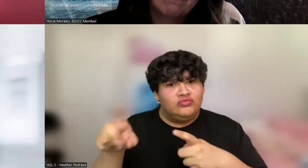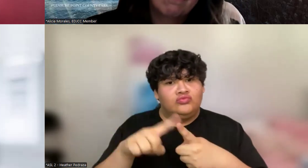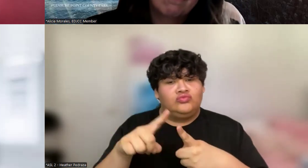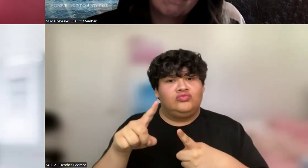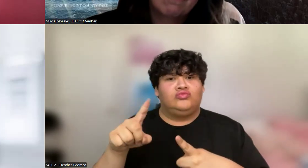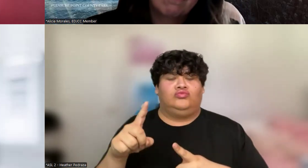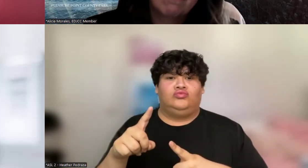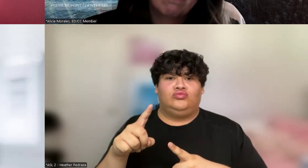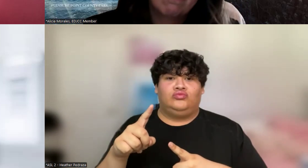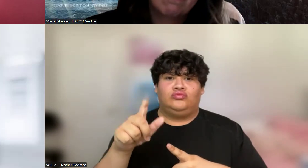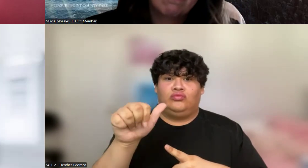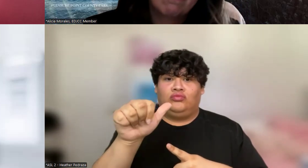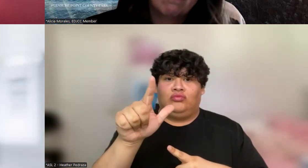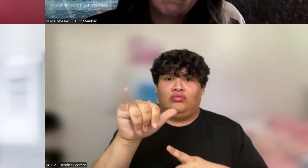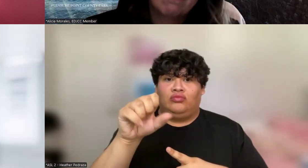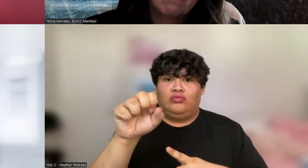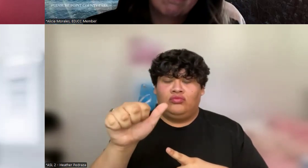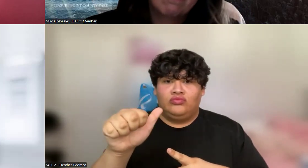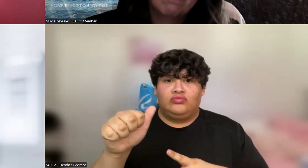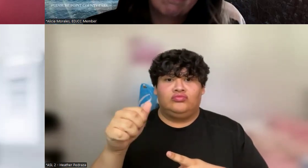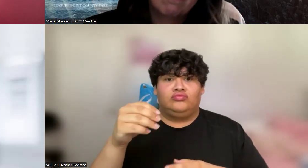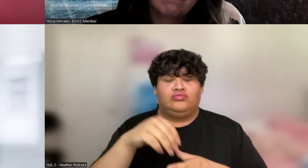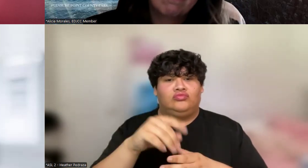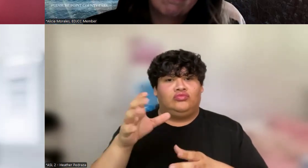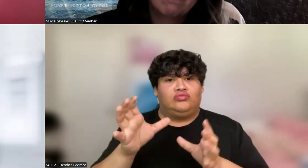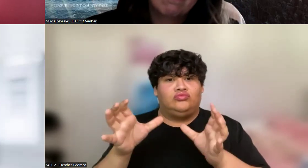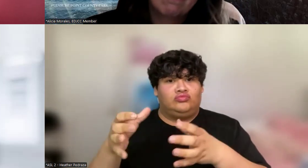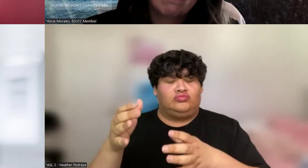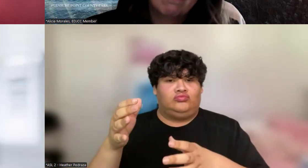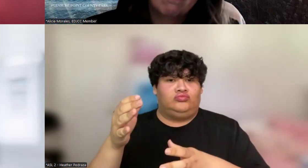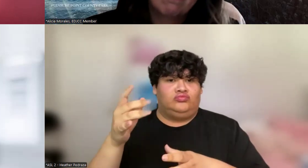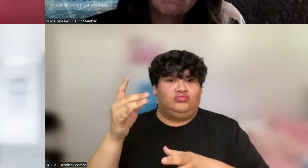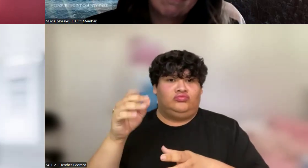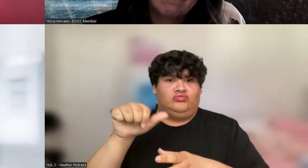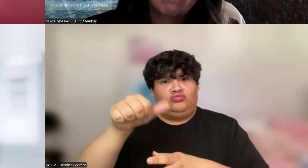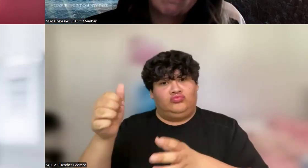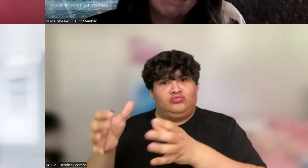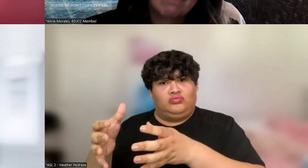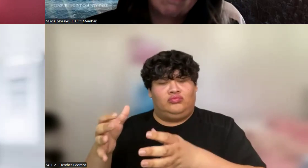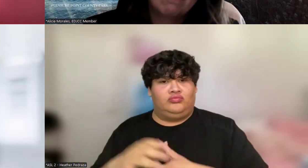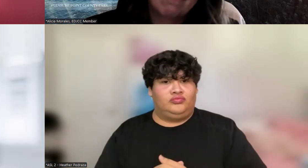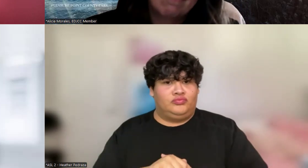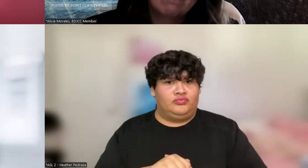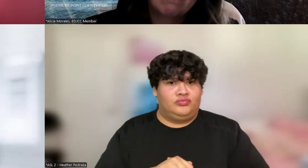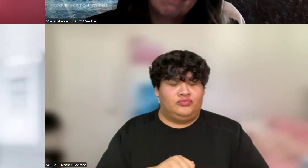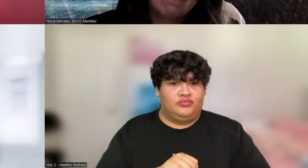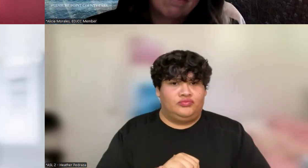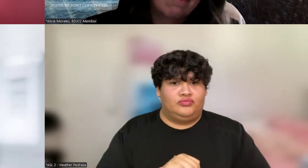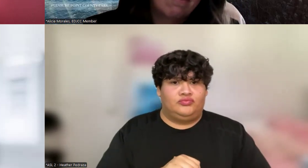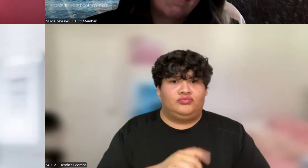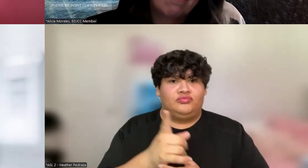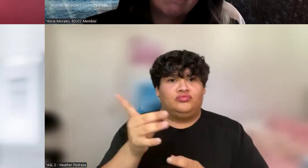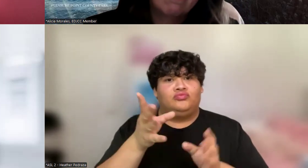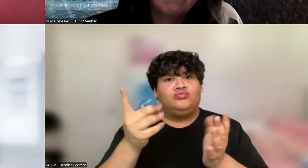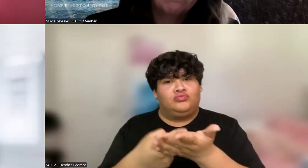to Alicia and our other council members to talk about some of the other challenges that they're seeing and discussing in their